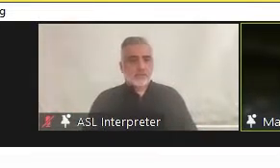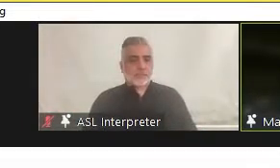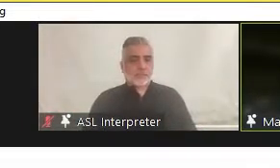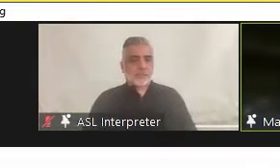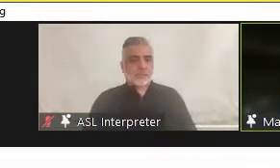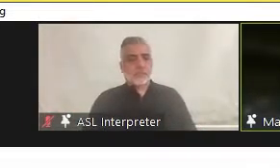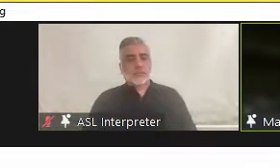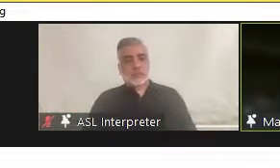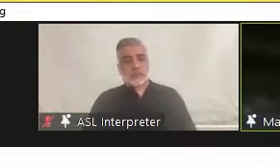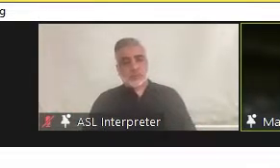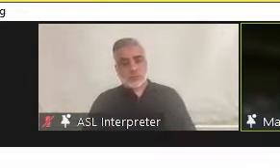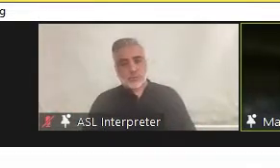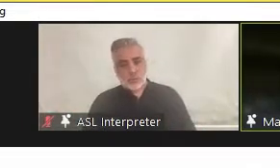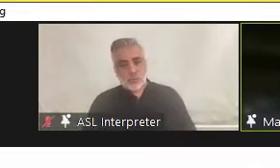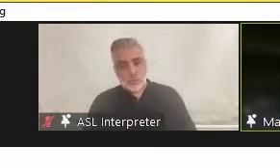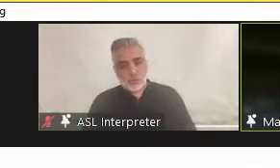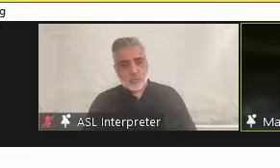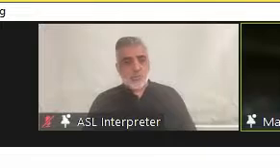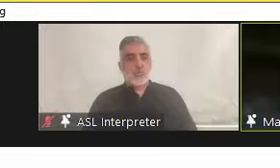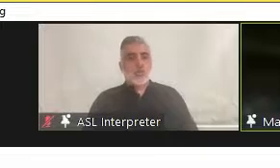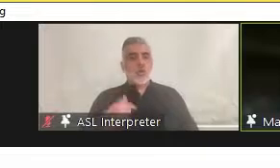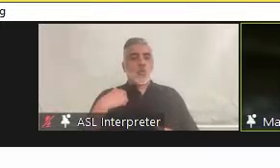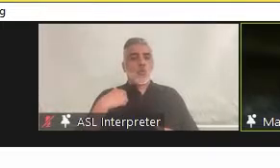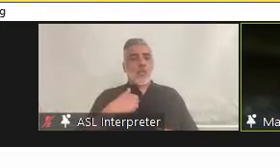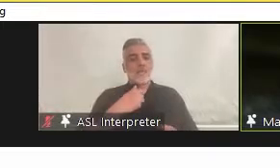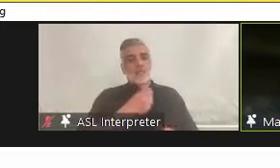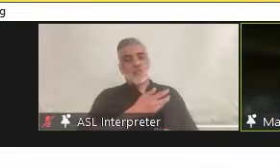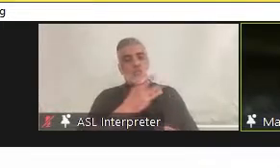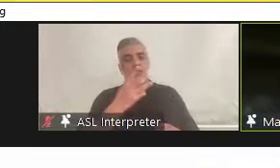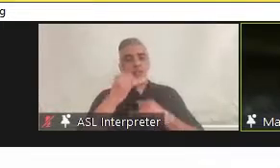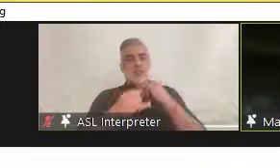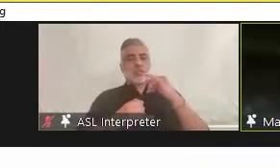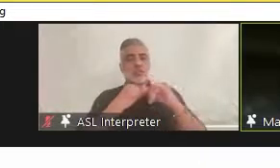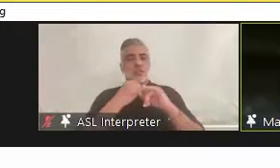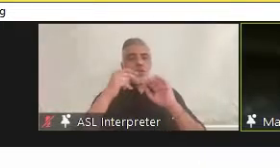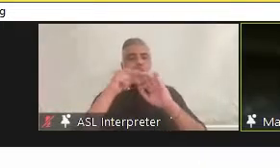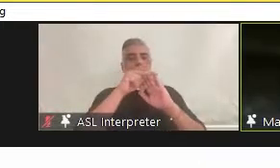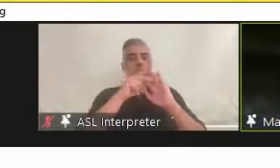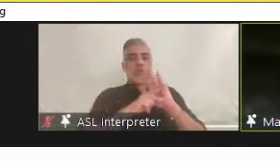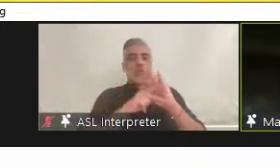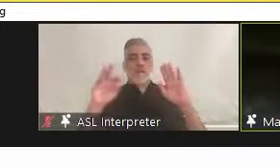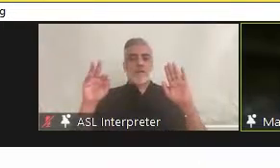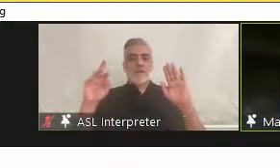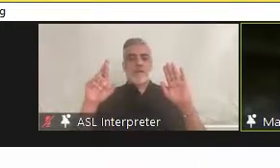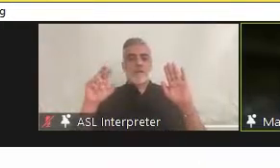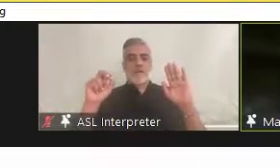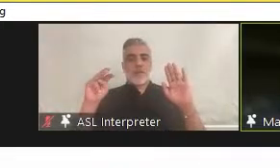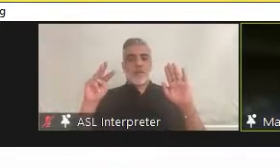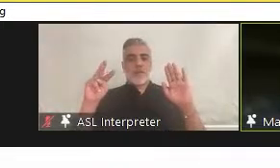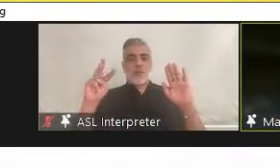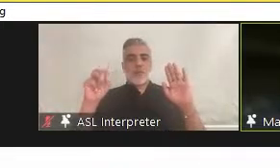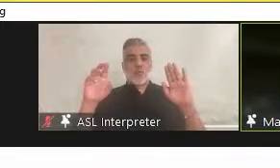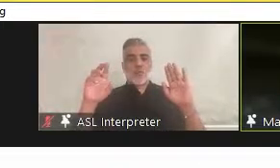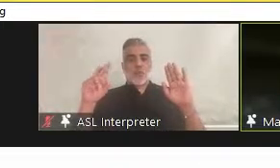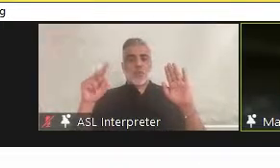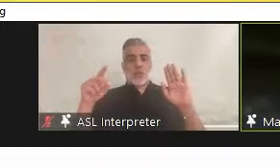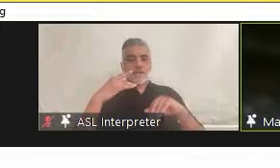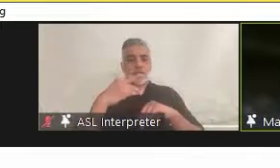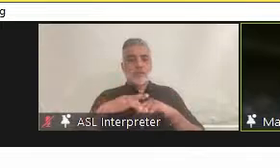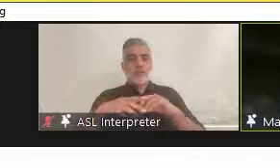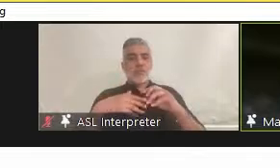So as we know, there are numerous international policy frameworks available to guide